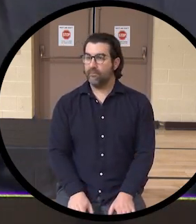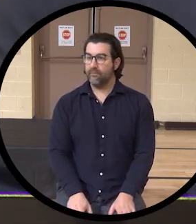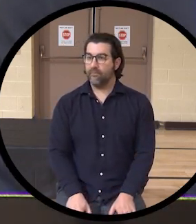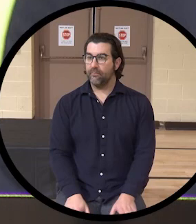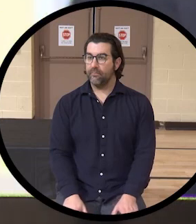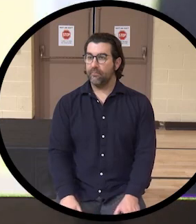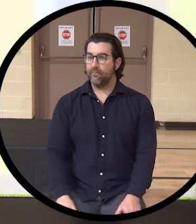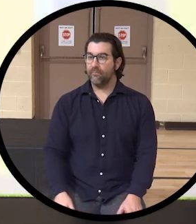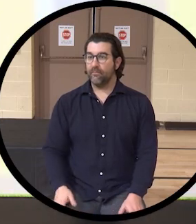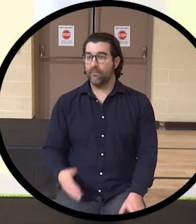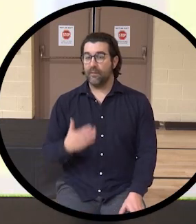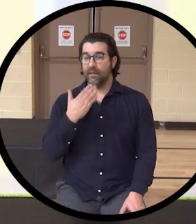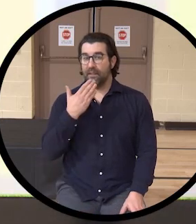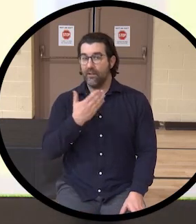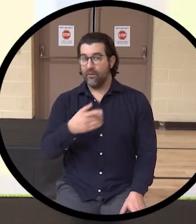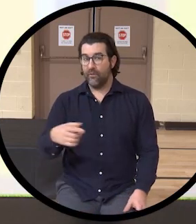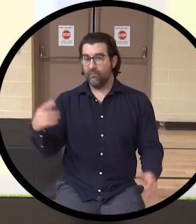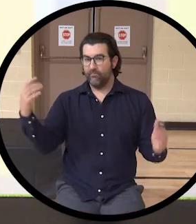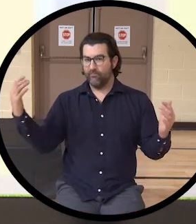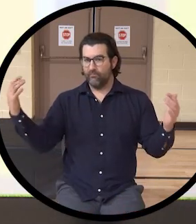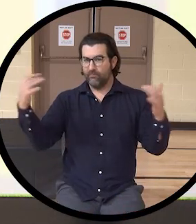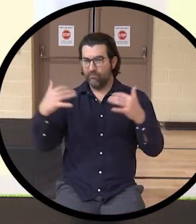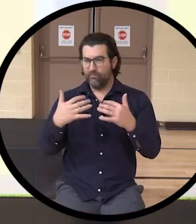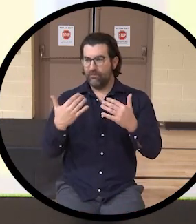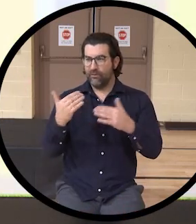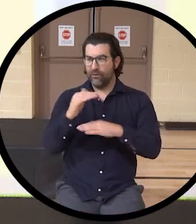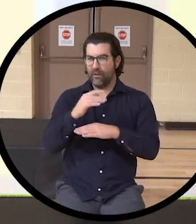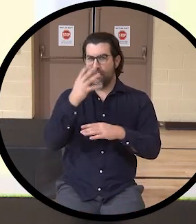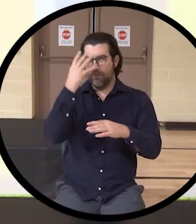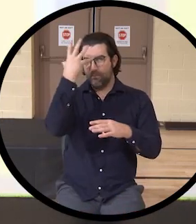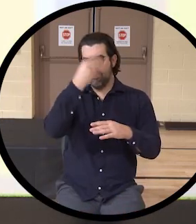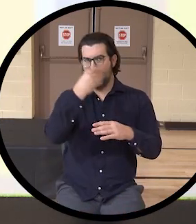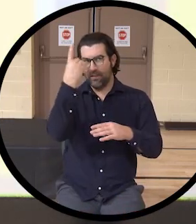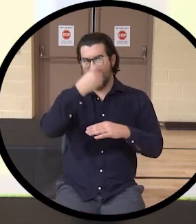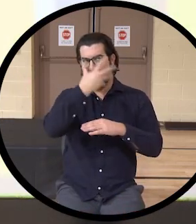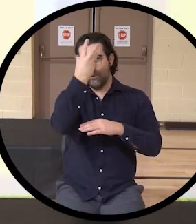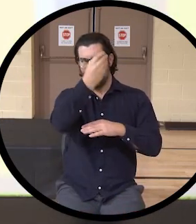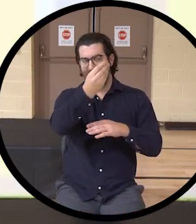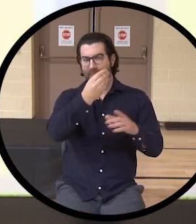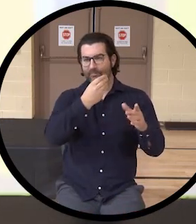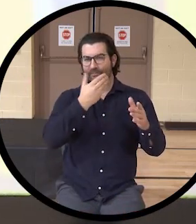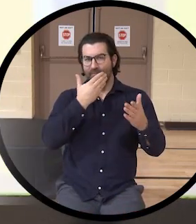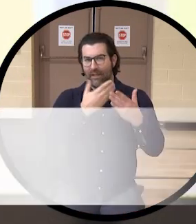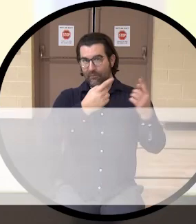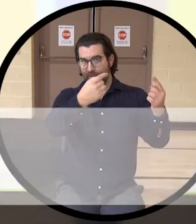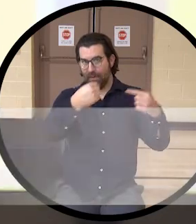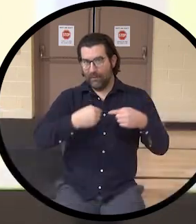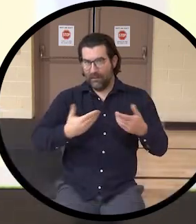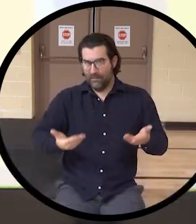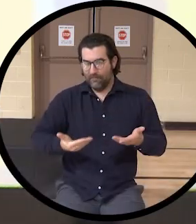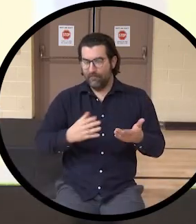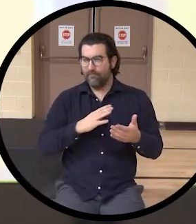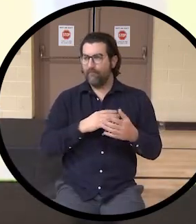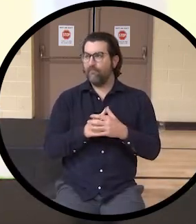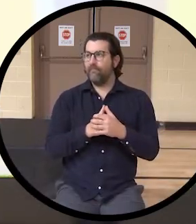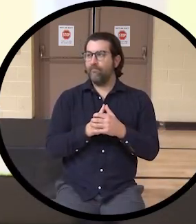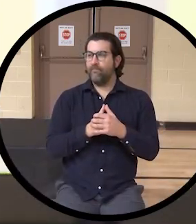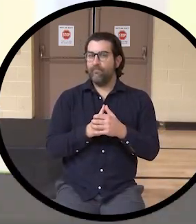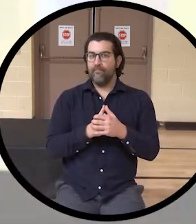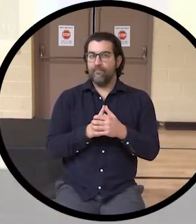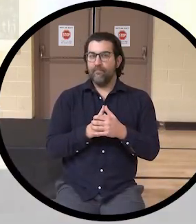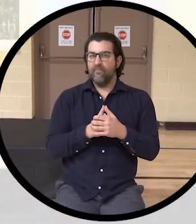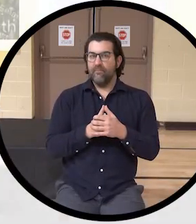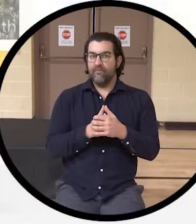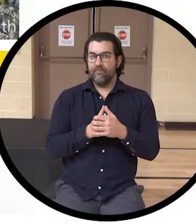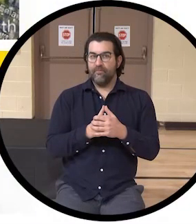Thanks, Jan. And thank you all for being here today. I know it was a really beautiful day outside, and I appreciate you making the time to be here. So to